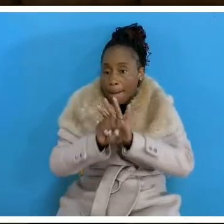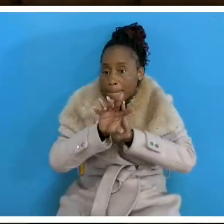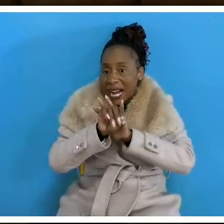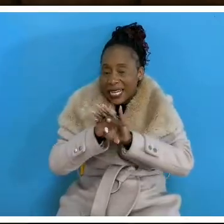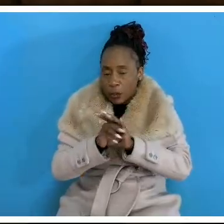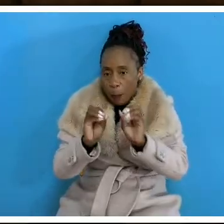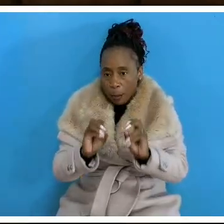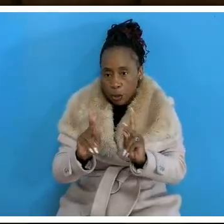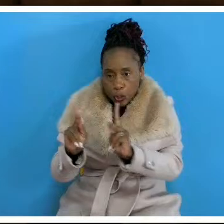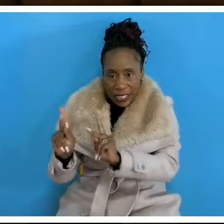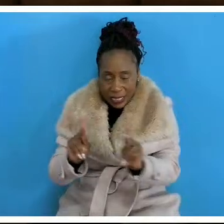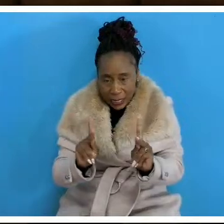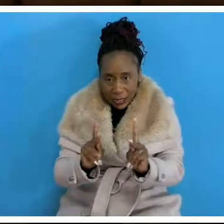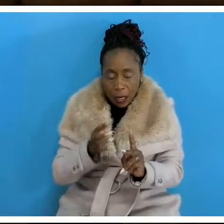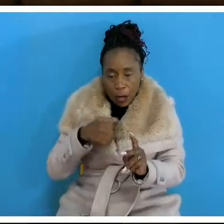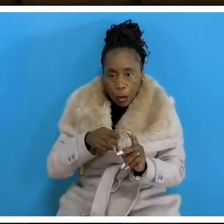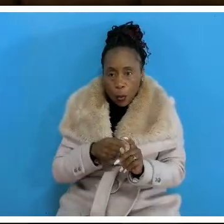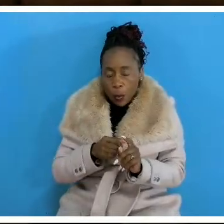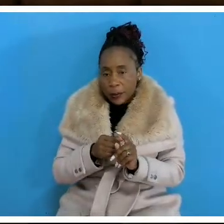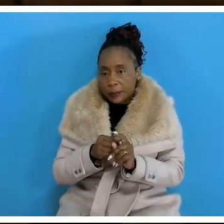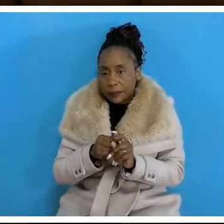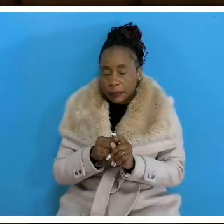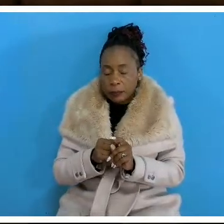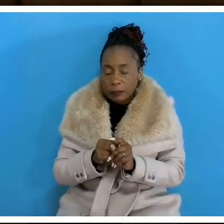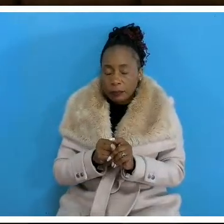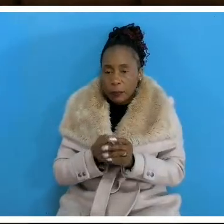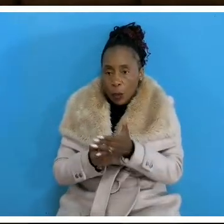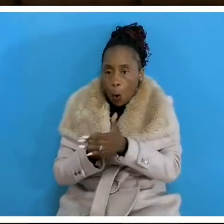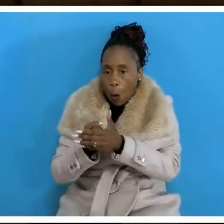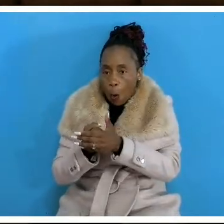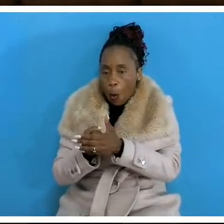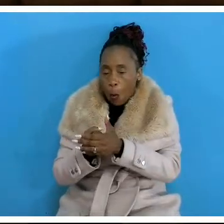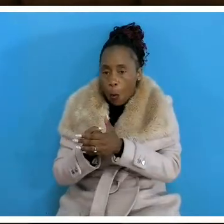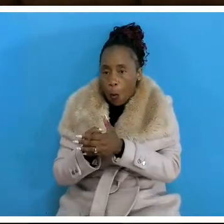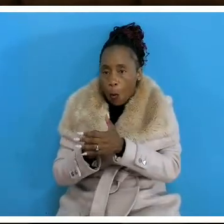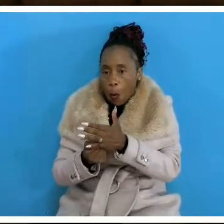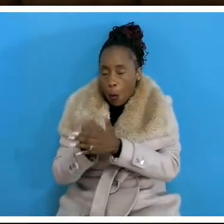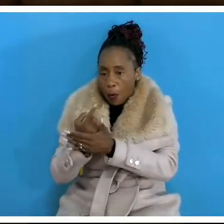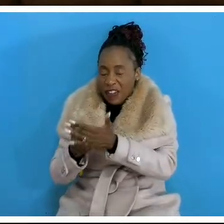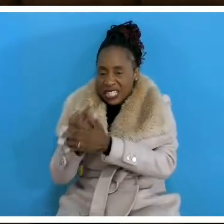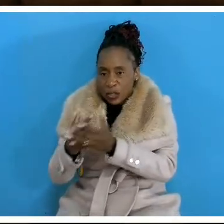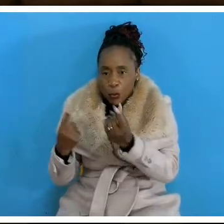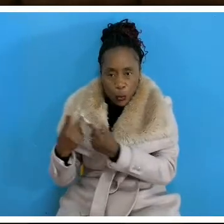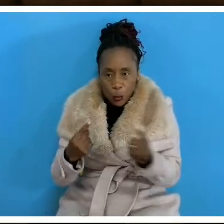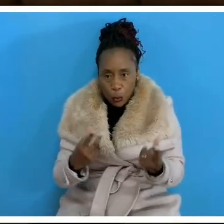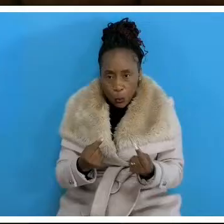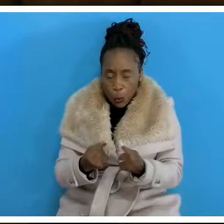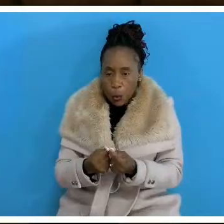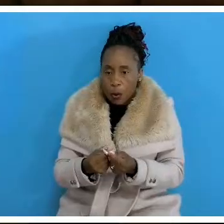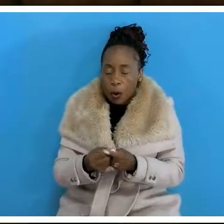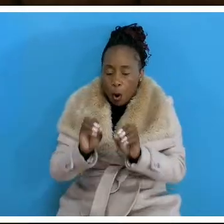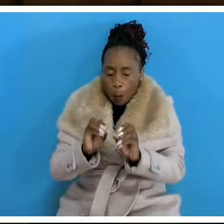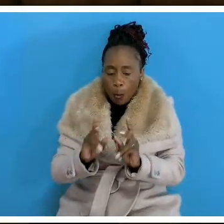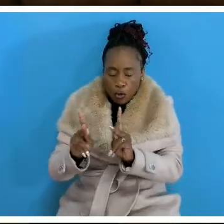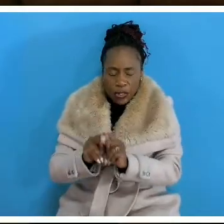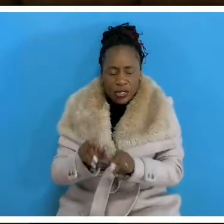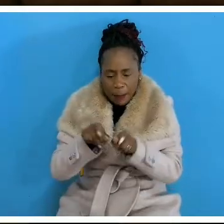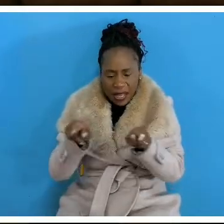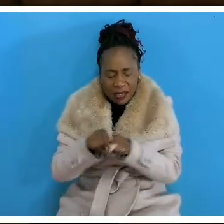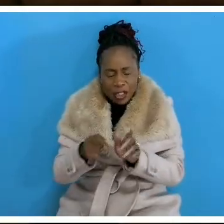opportunities. As the Innovation Hub, we host a number of networking events opportunity where our SMMEs get to showcase